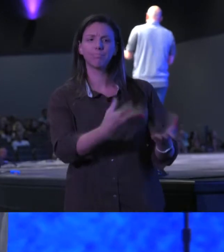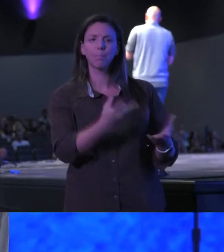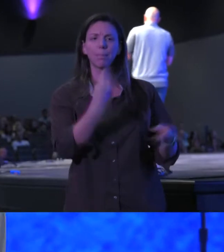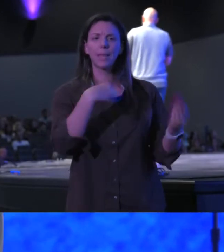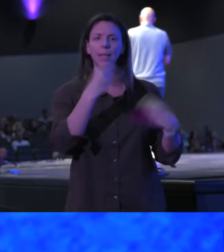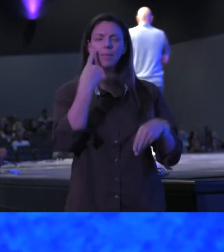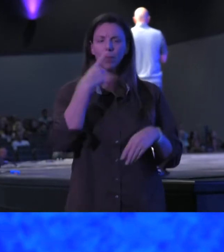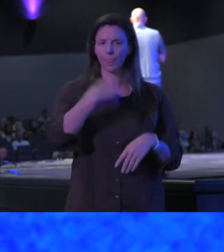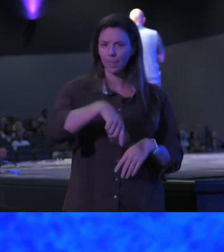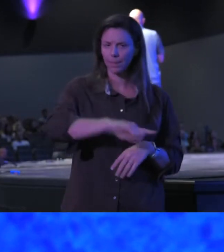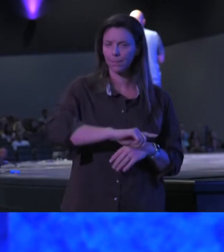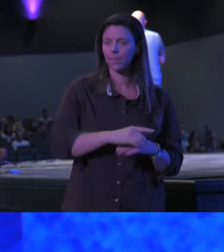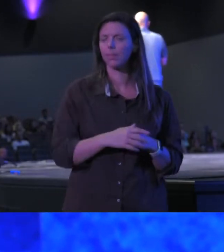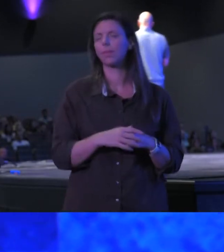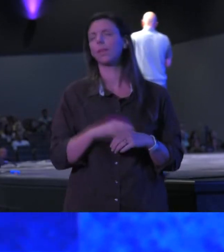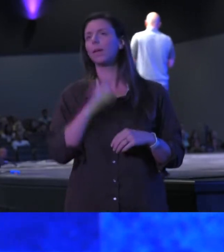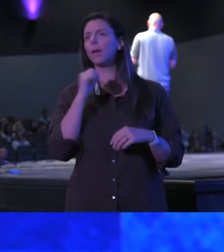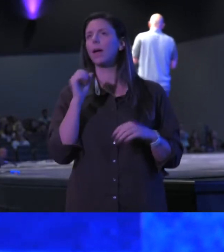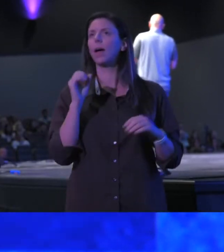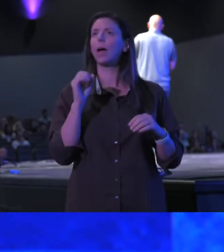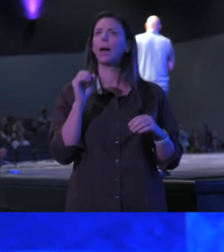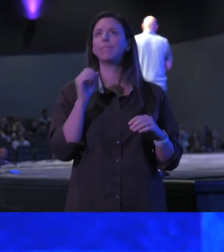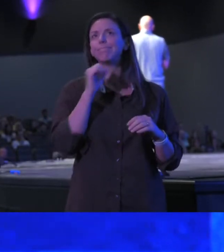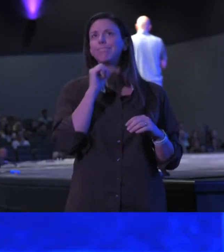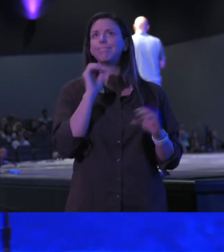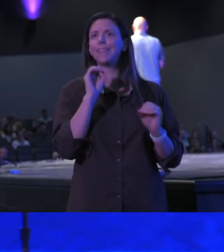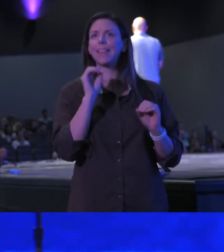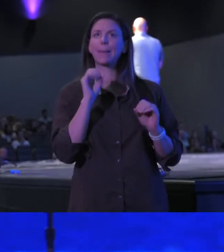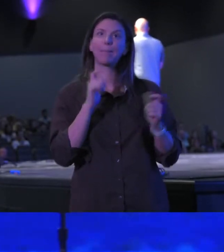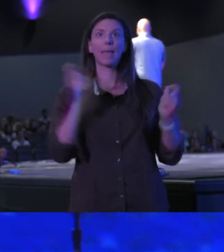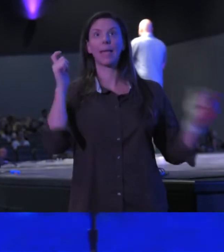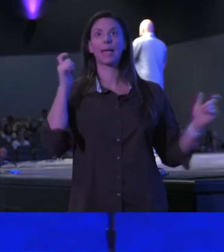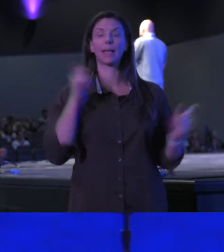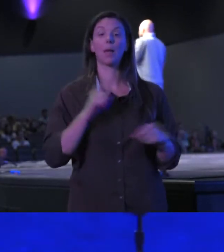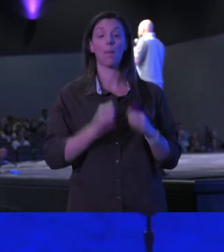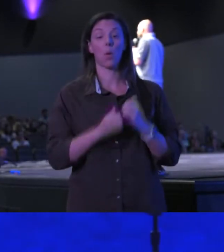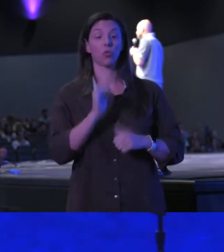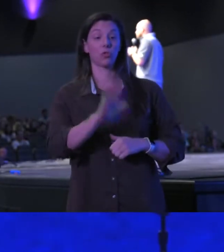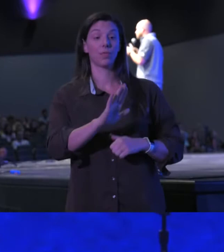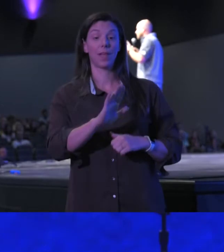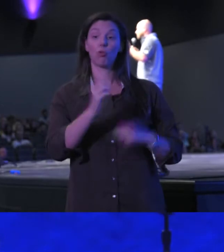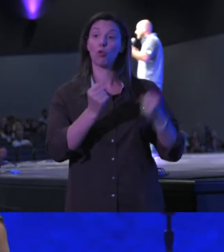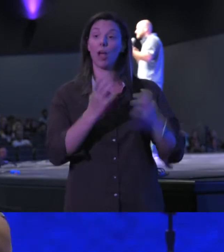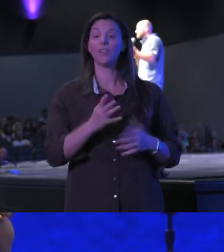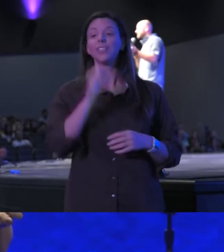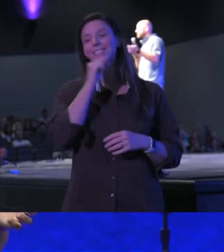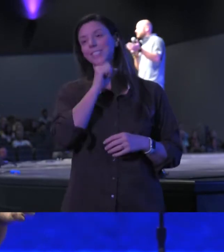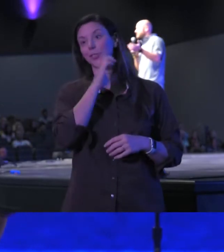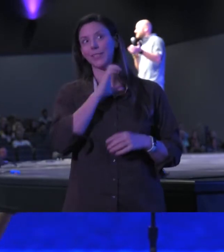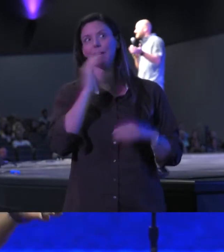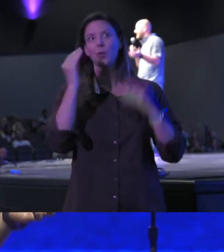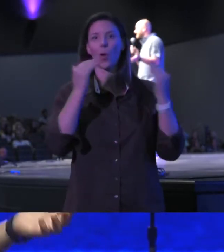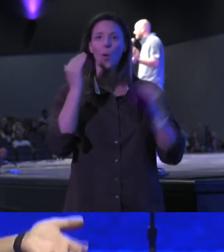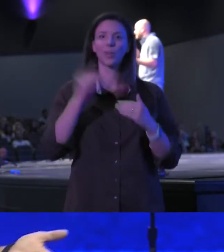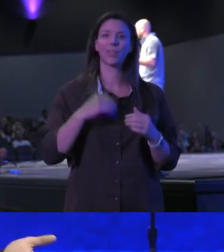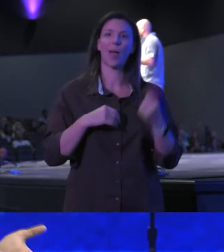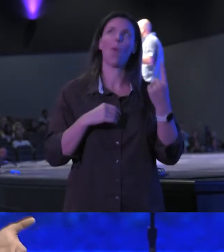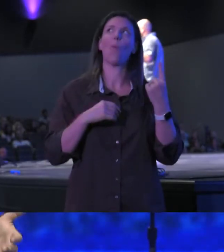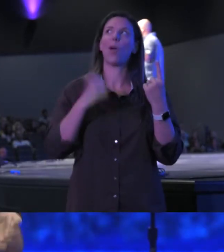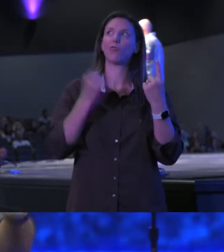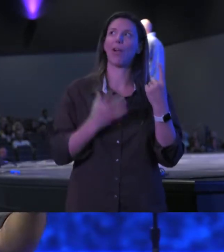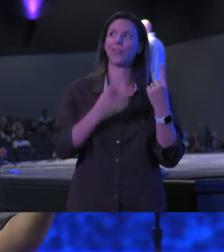nothing huge. Most of their drivers are senior adults. They had a driver delivering food on a route to people, and she was